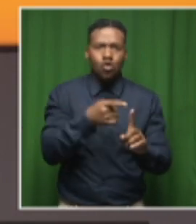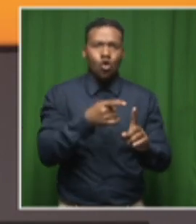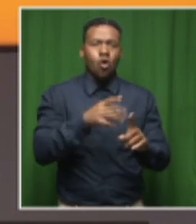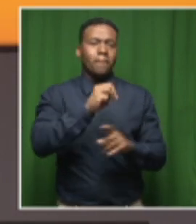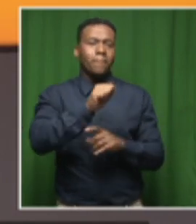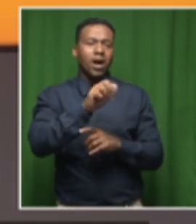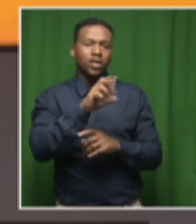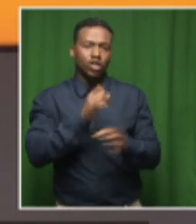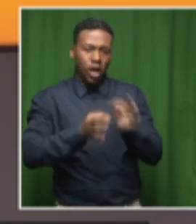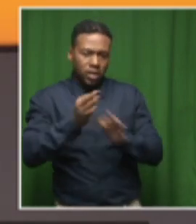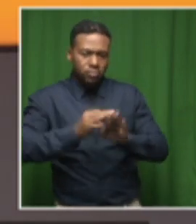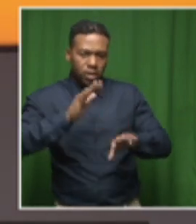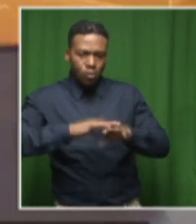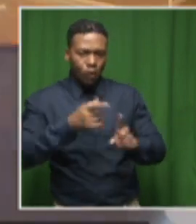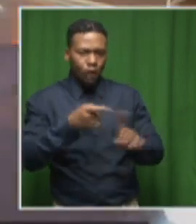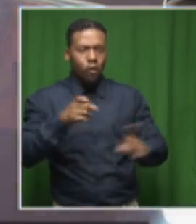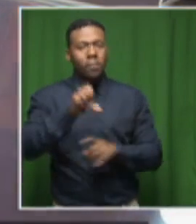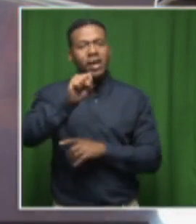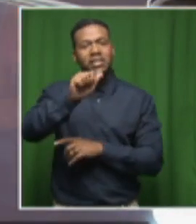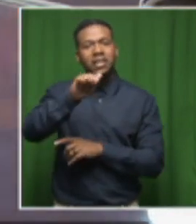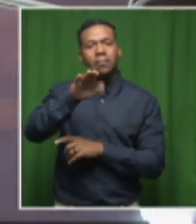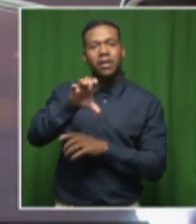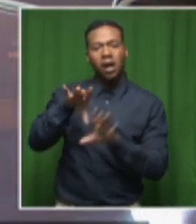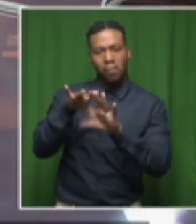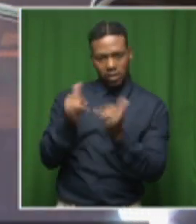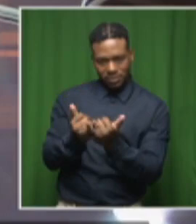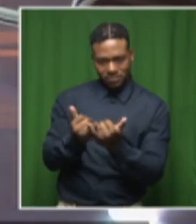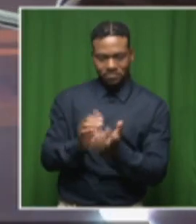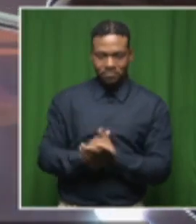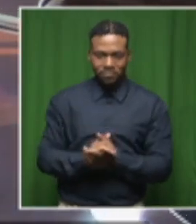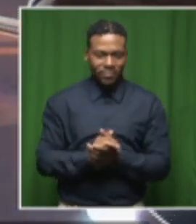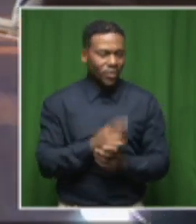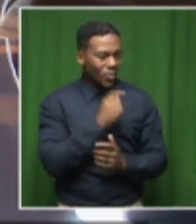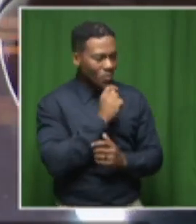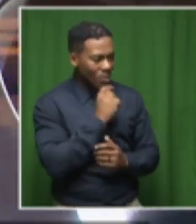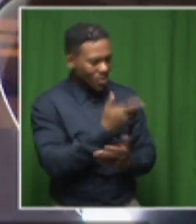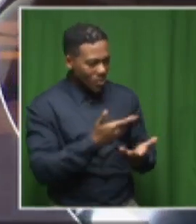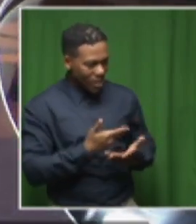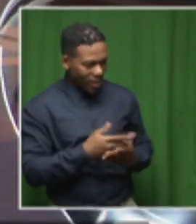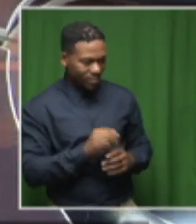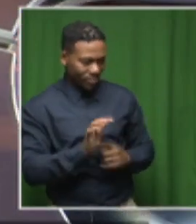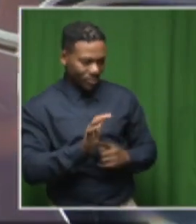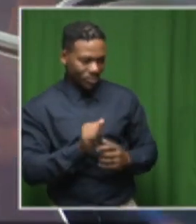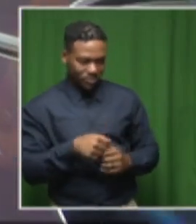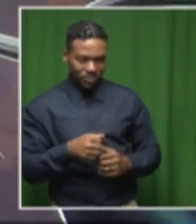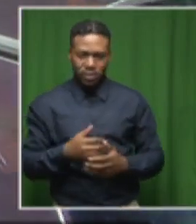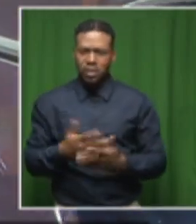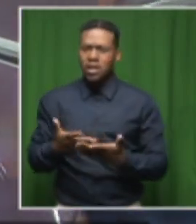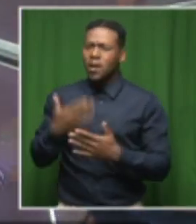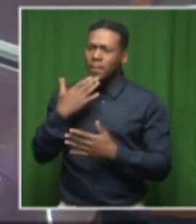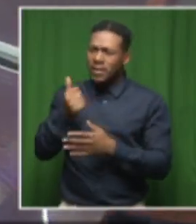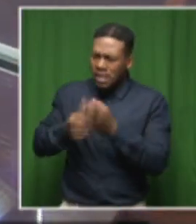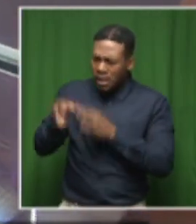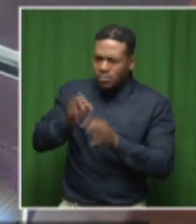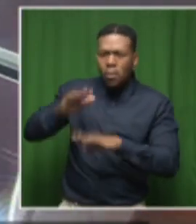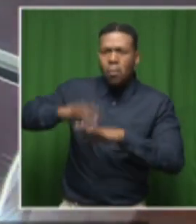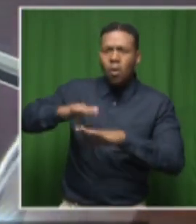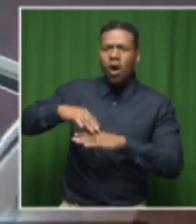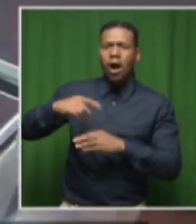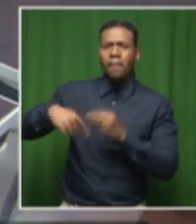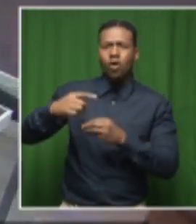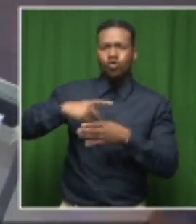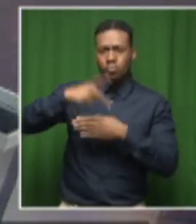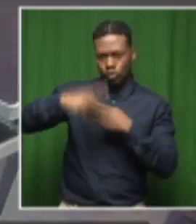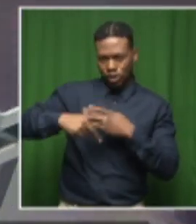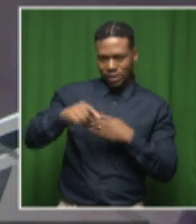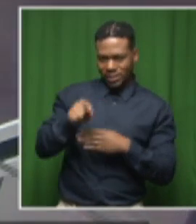at SAB. Marsha, very good morning. Thanks for joining us. Welcome. Thanks for having me, Cynthia. Good stuff. Good to have you. Now, speak to us about the project and how it came about.